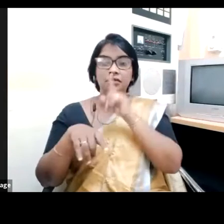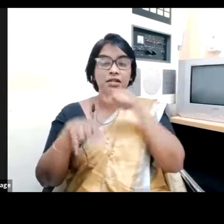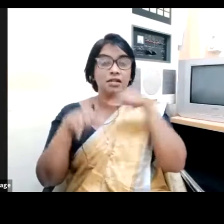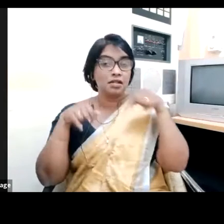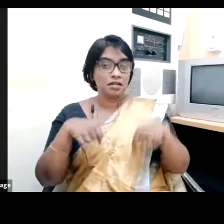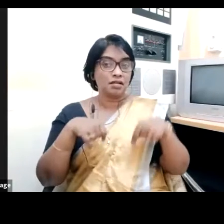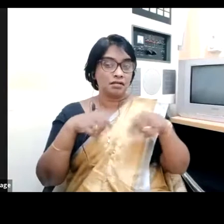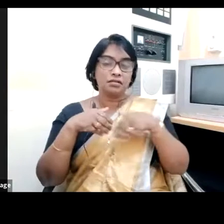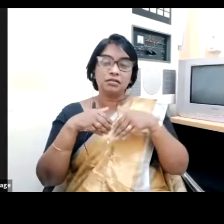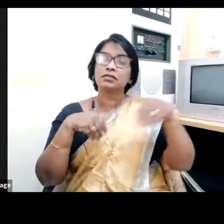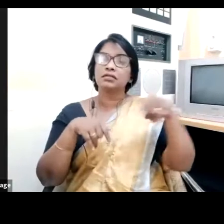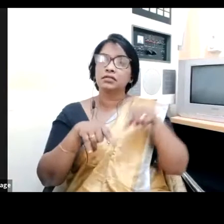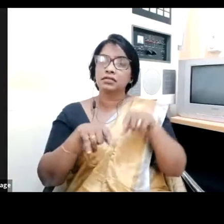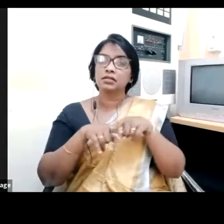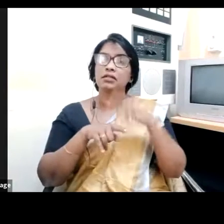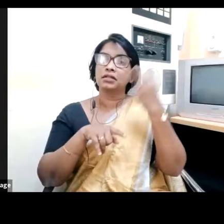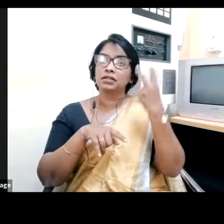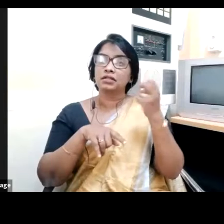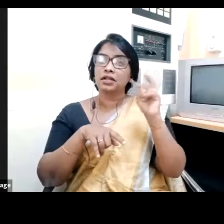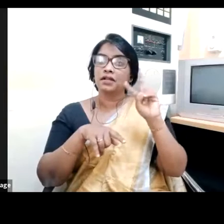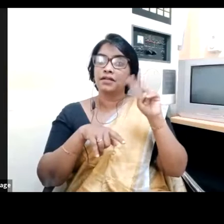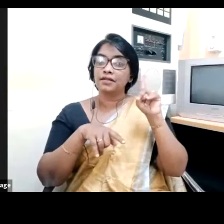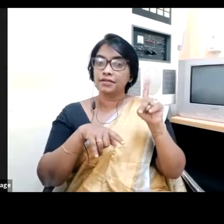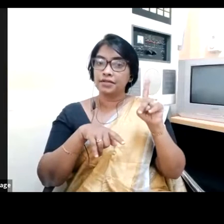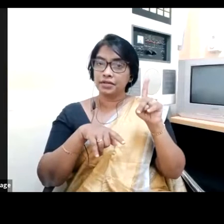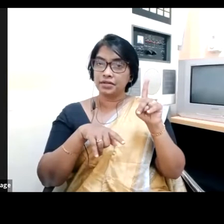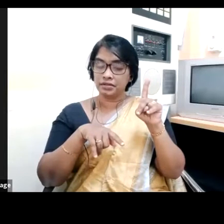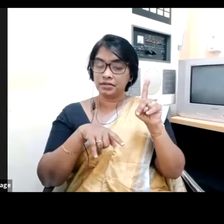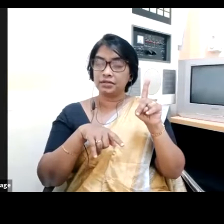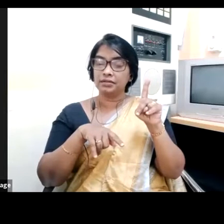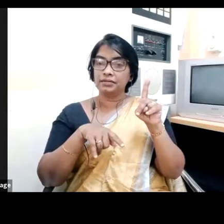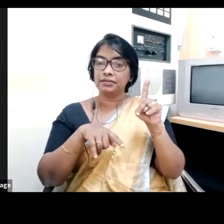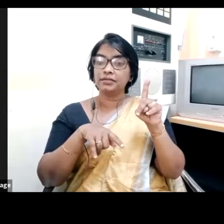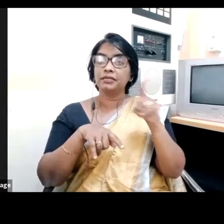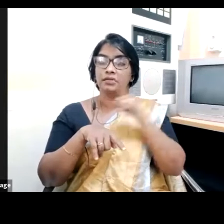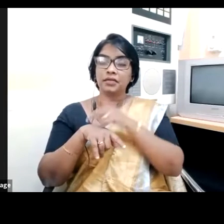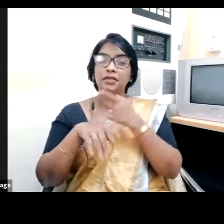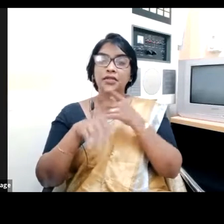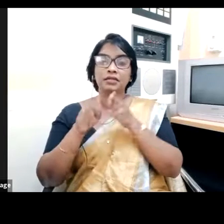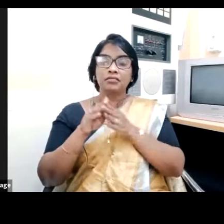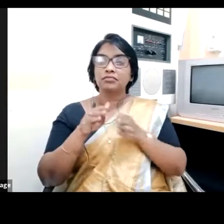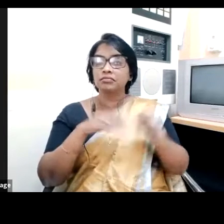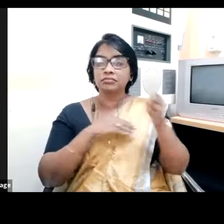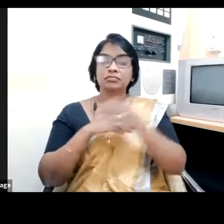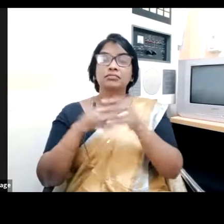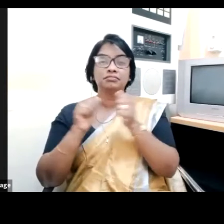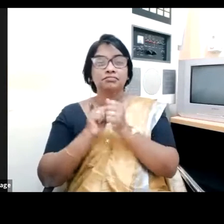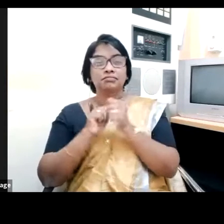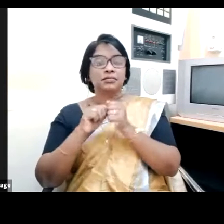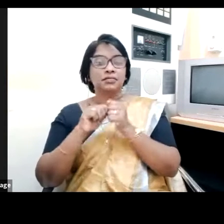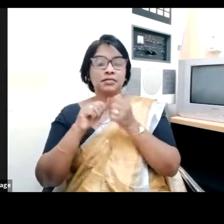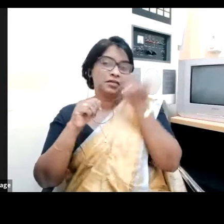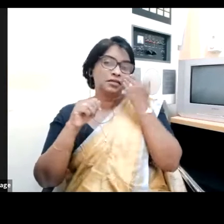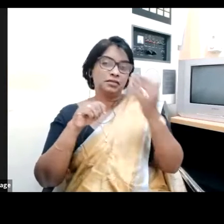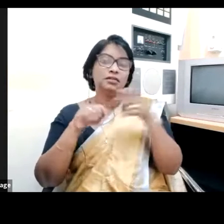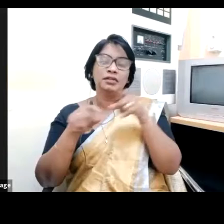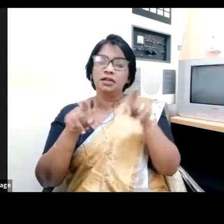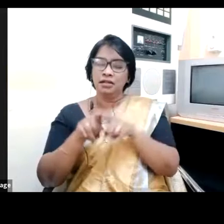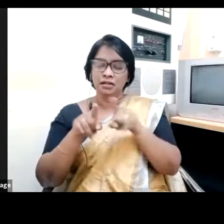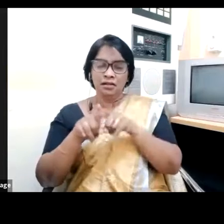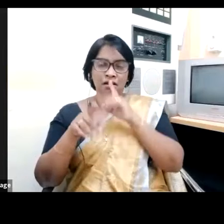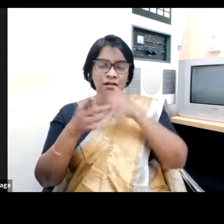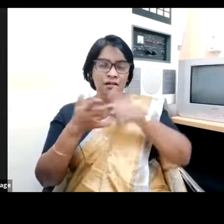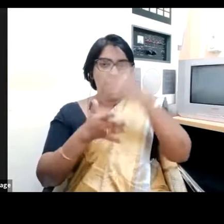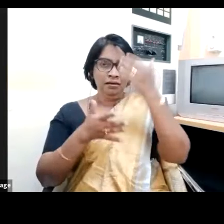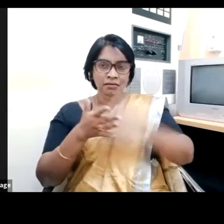2021, if you read the UNEP gap emissions report that just came out, the nations who made these